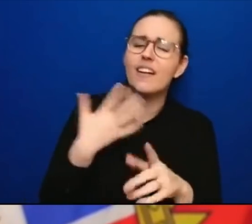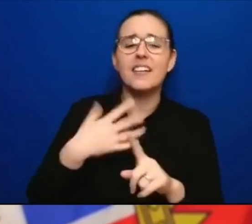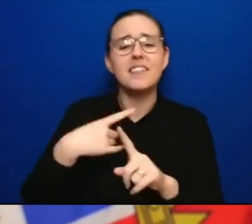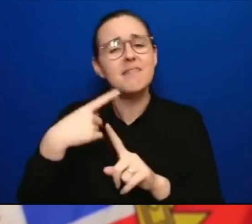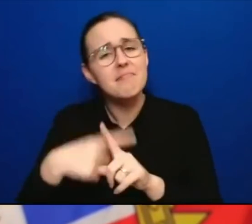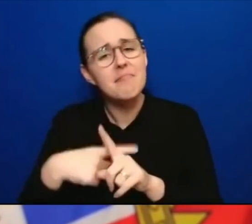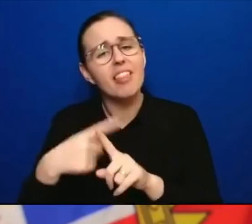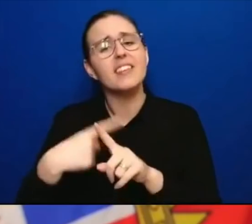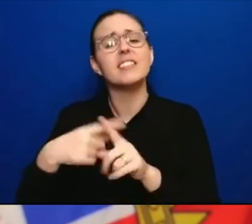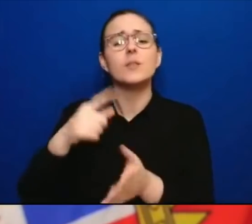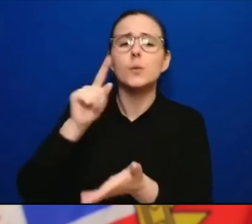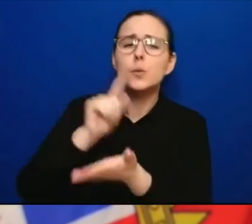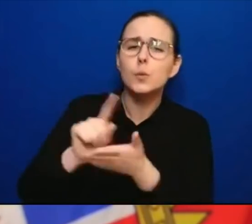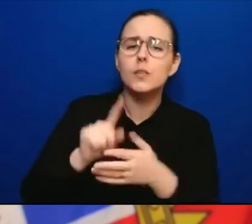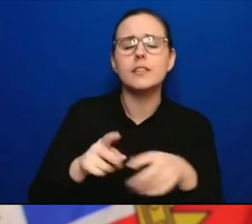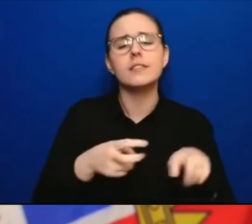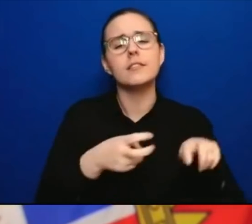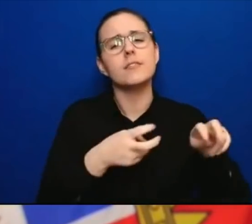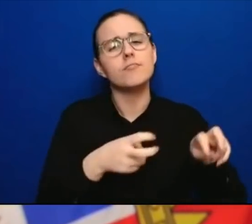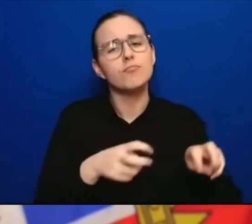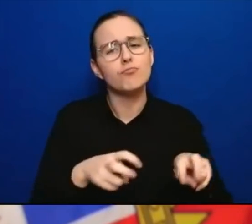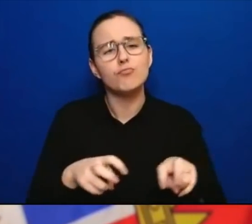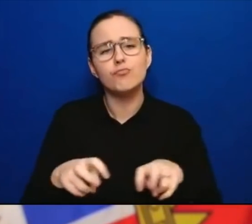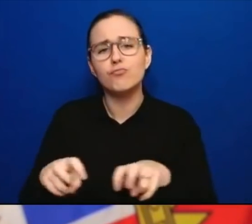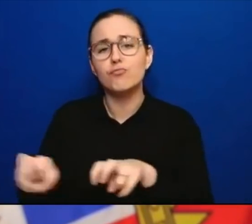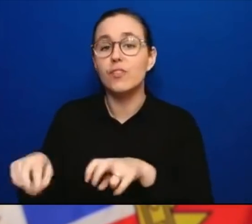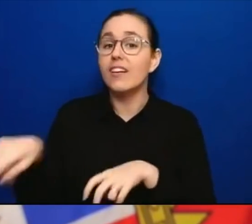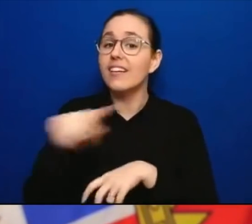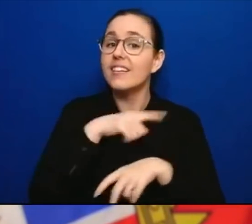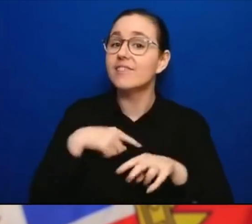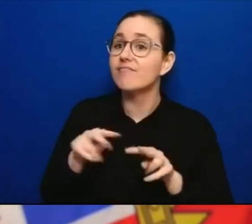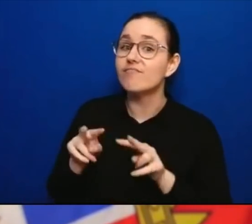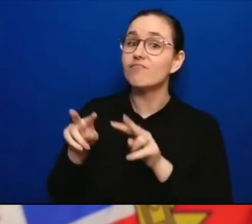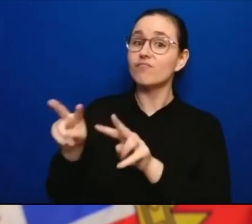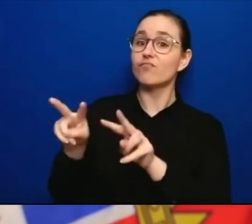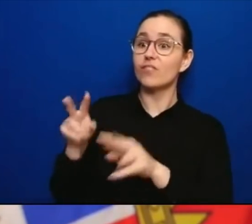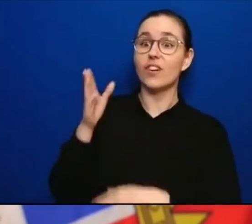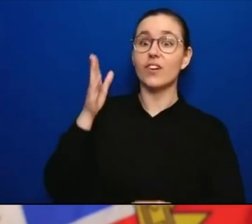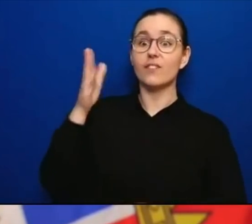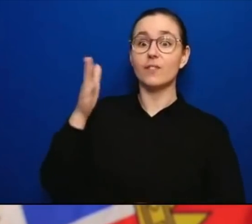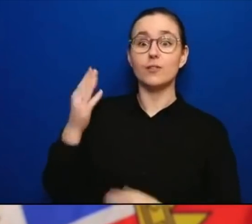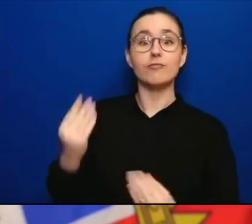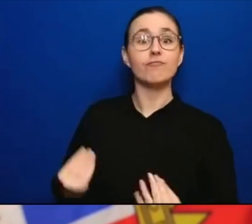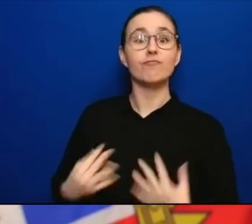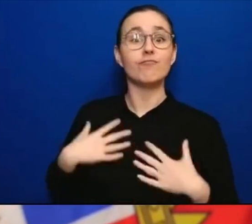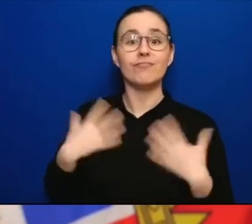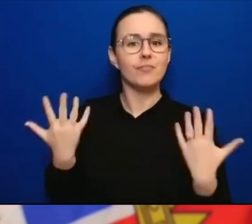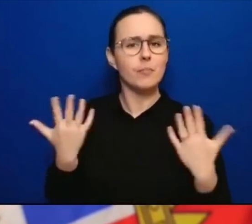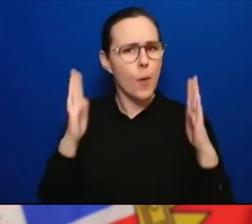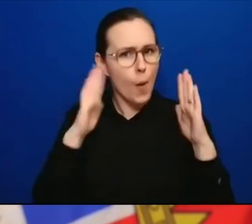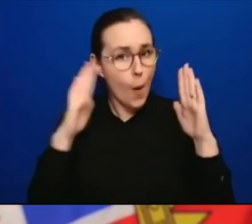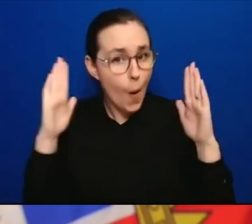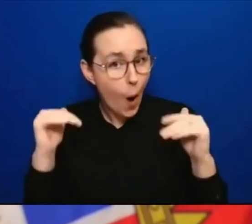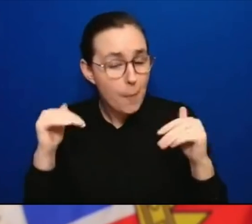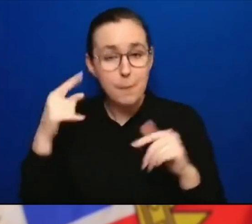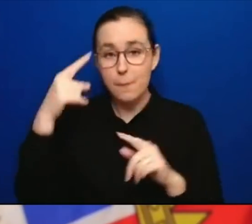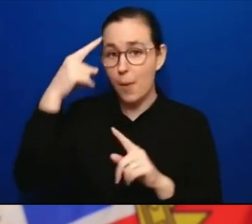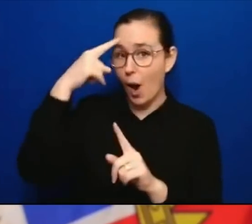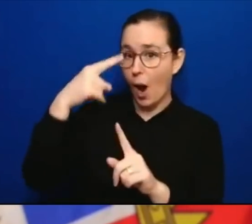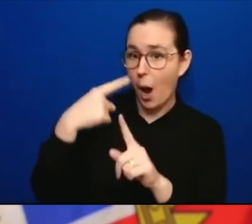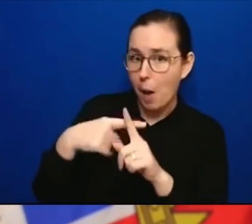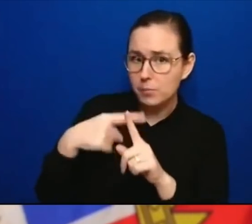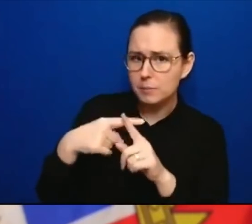weeks. But we can look to tomorrow with hope and optimism and continuing with kindness and with